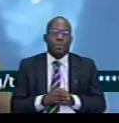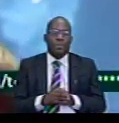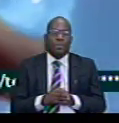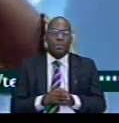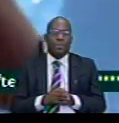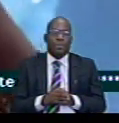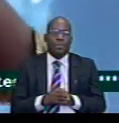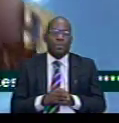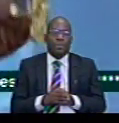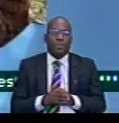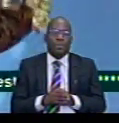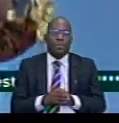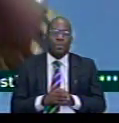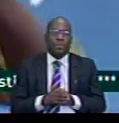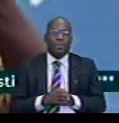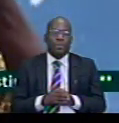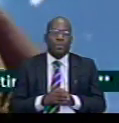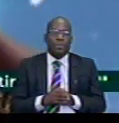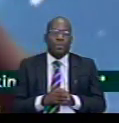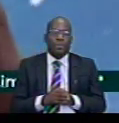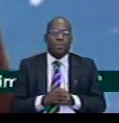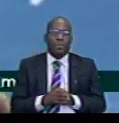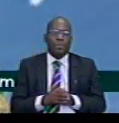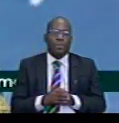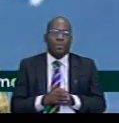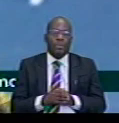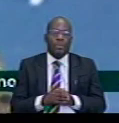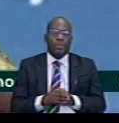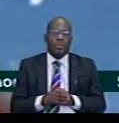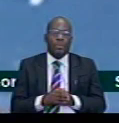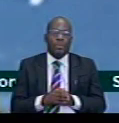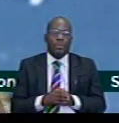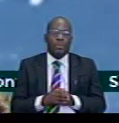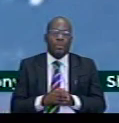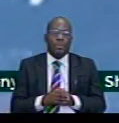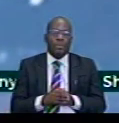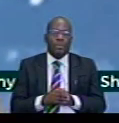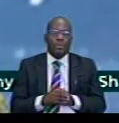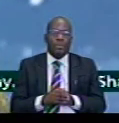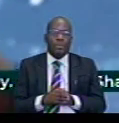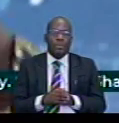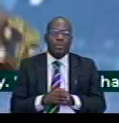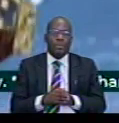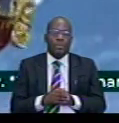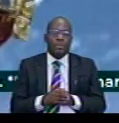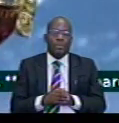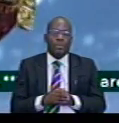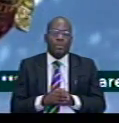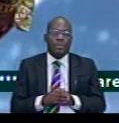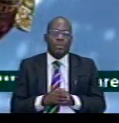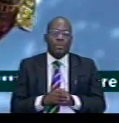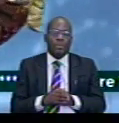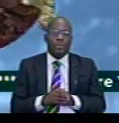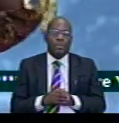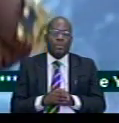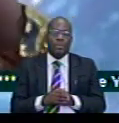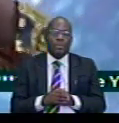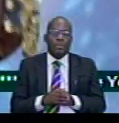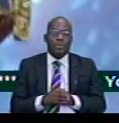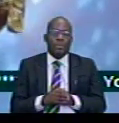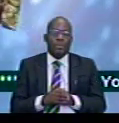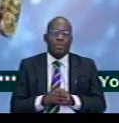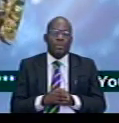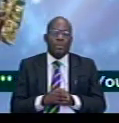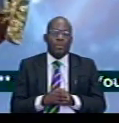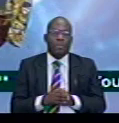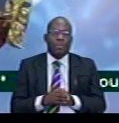na avo haraka e ta tom dudu kaka zando enuke atakare me vo e ta nyi pata mi nyi tonyo e ta